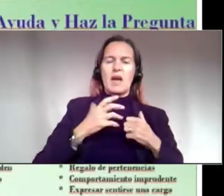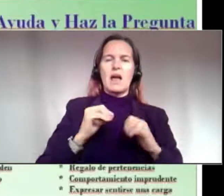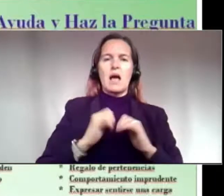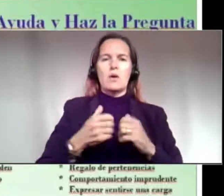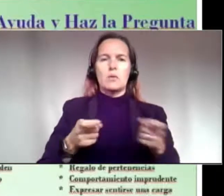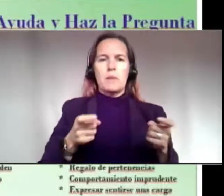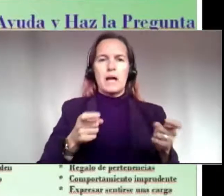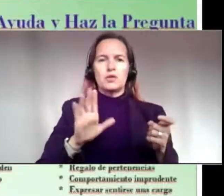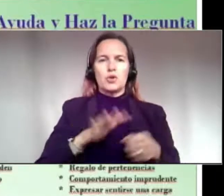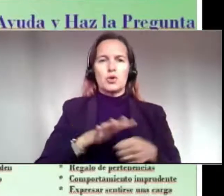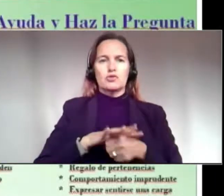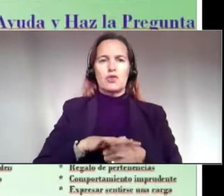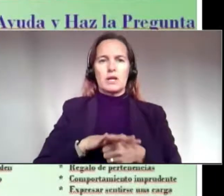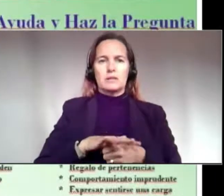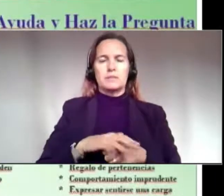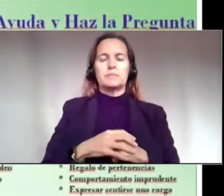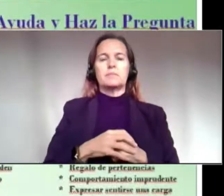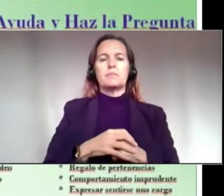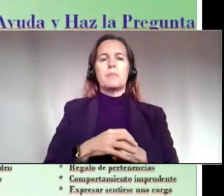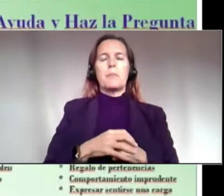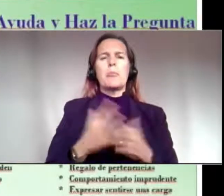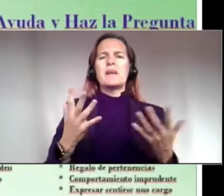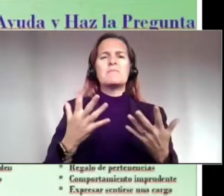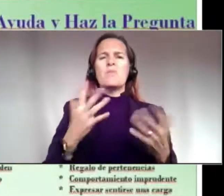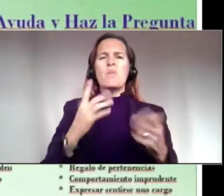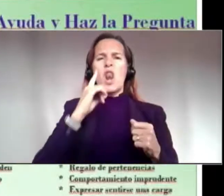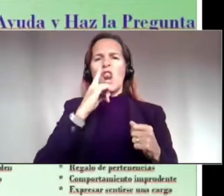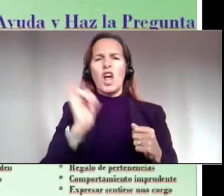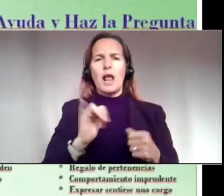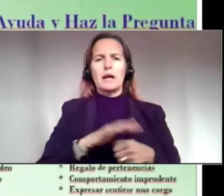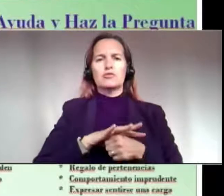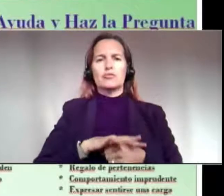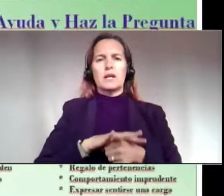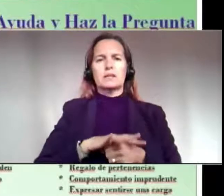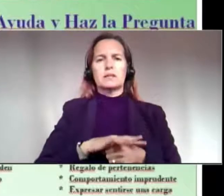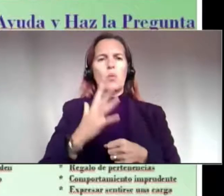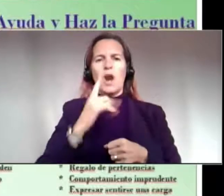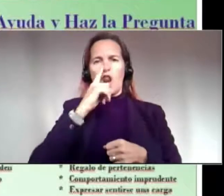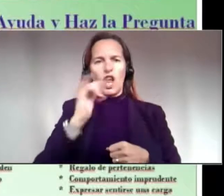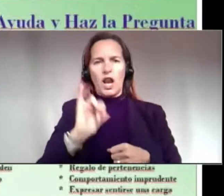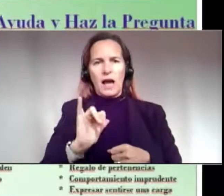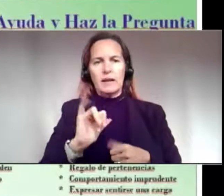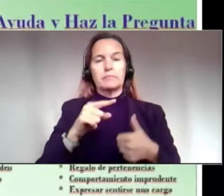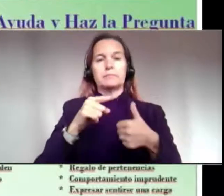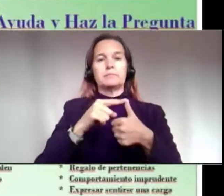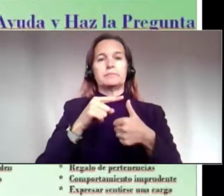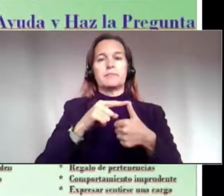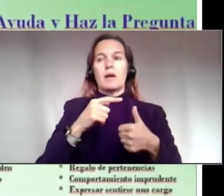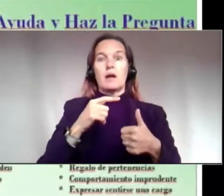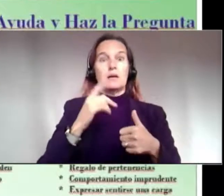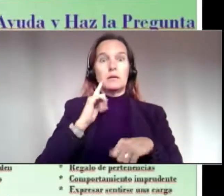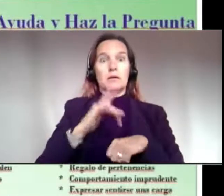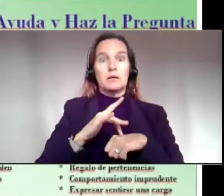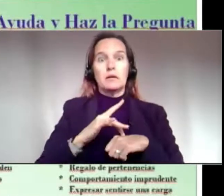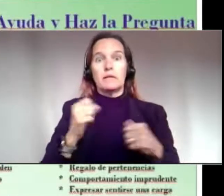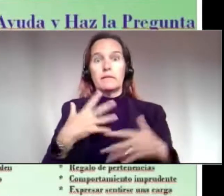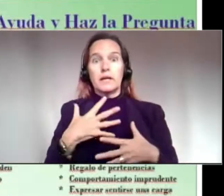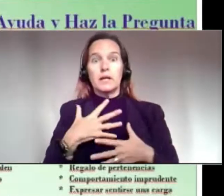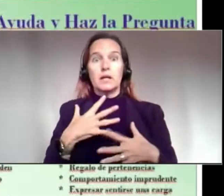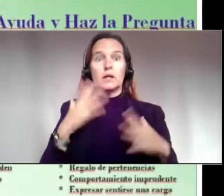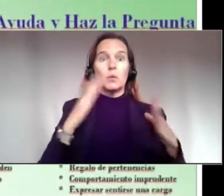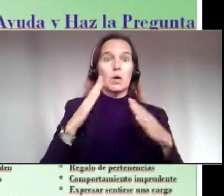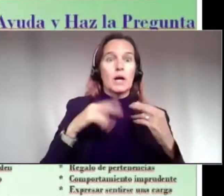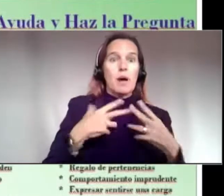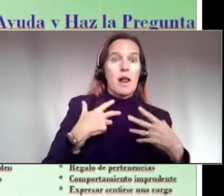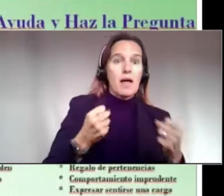situations. So, common signs that we see when we're feeling stressed: fear and worry about our health, our